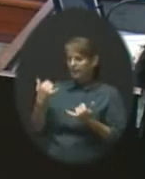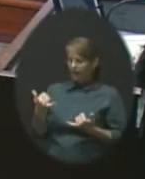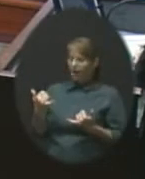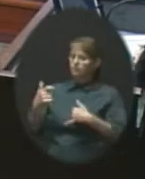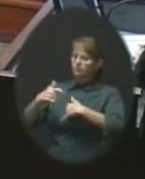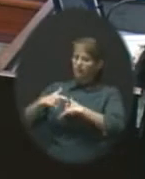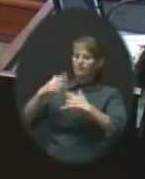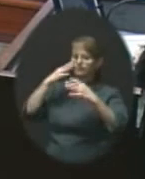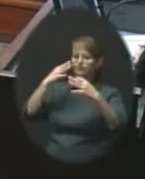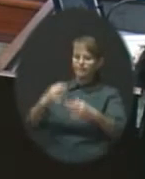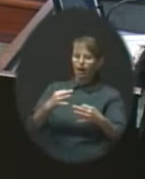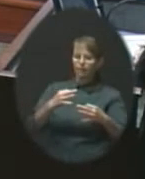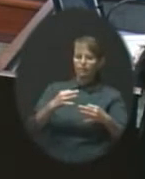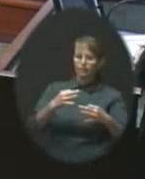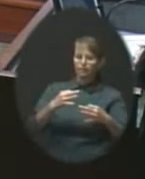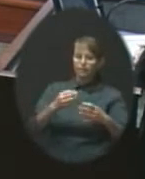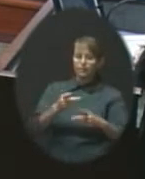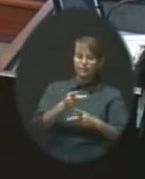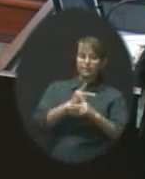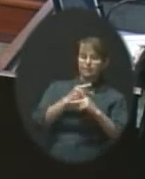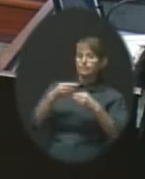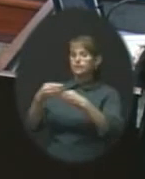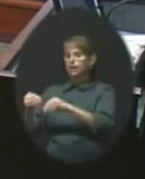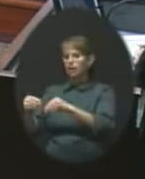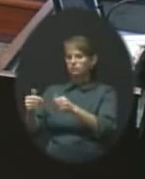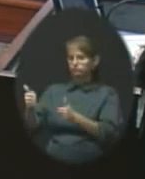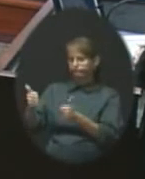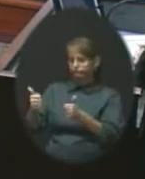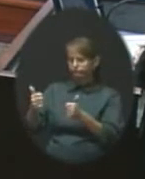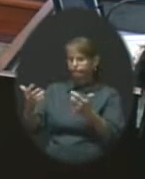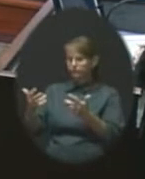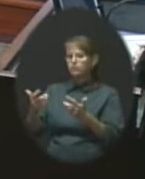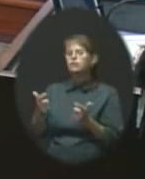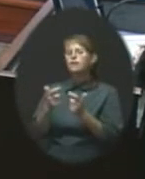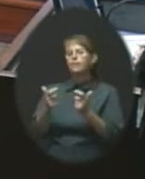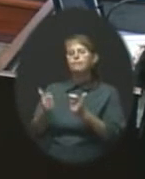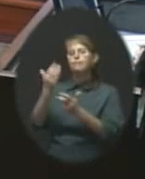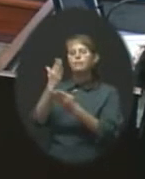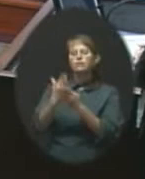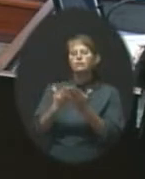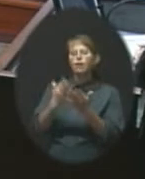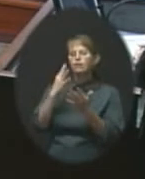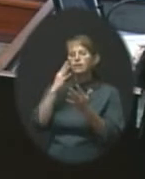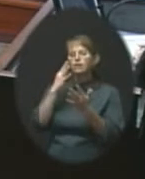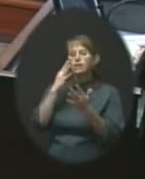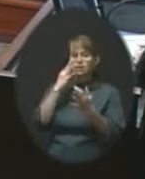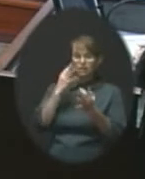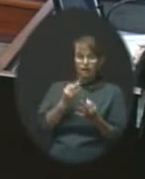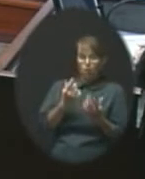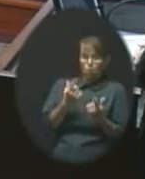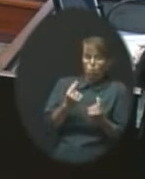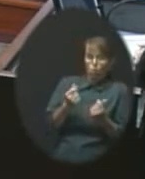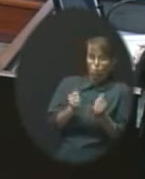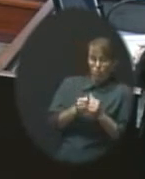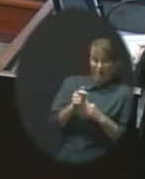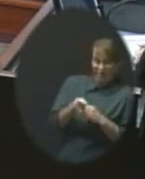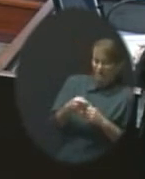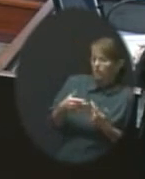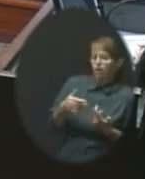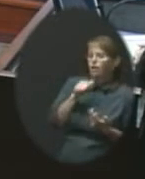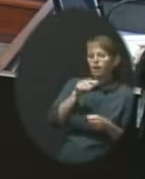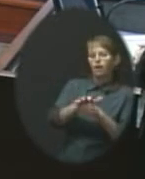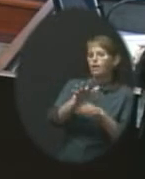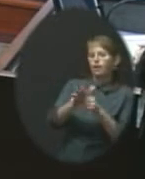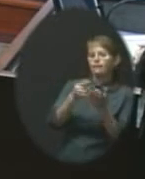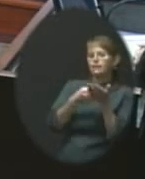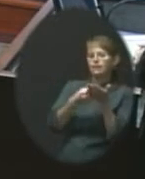decision one way or the other. But I like I said, the biggest part with me is making that decision of what to do with it at this point. I don't know that we've had enough discussions about if we